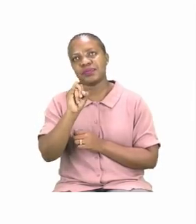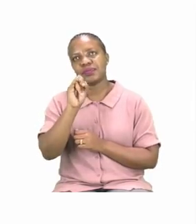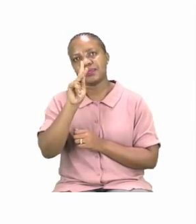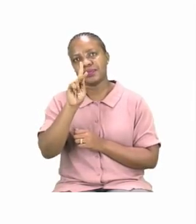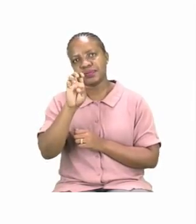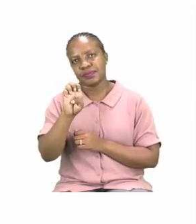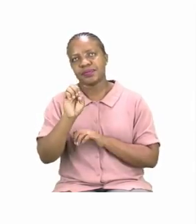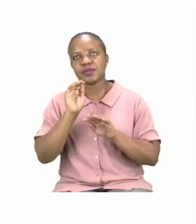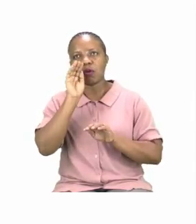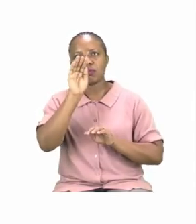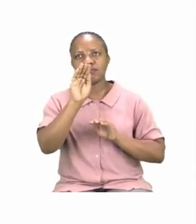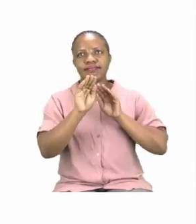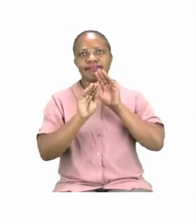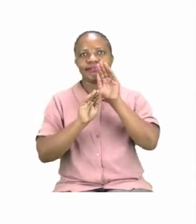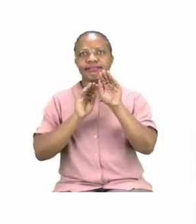hike.